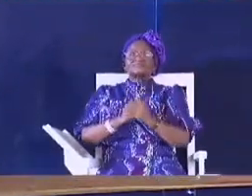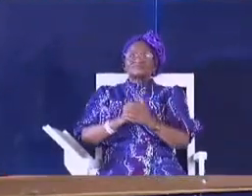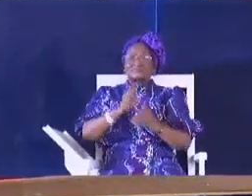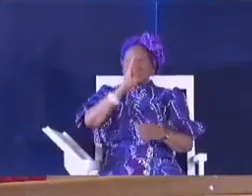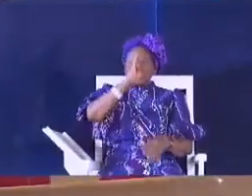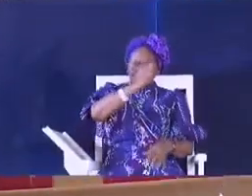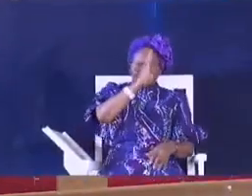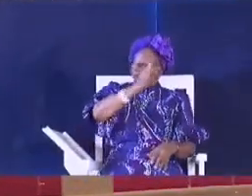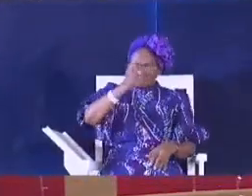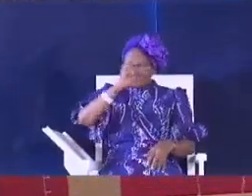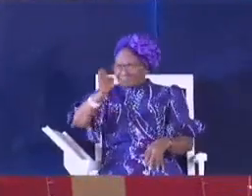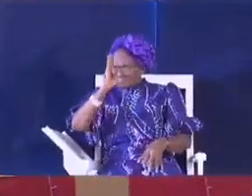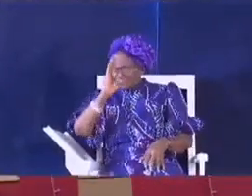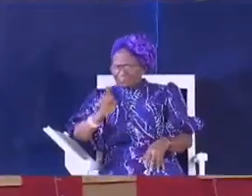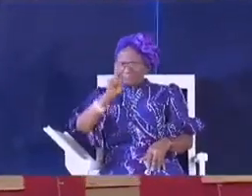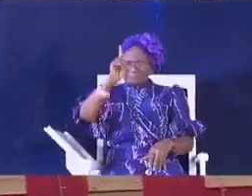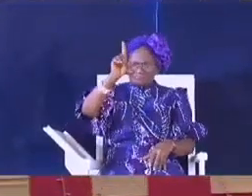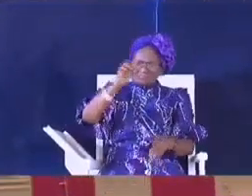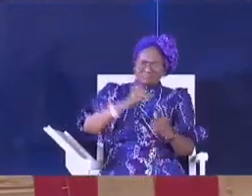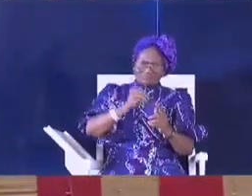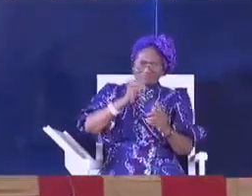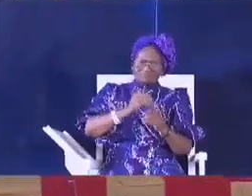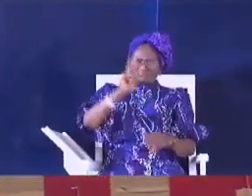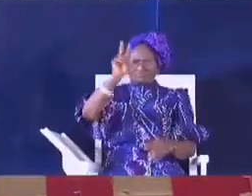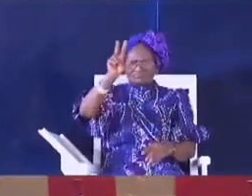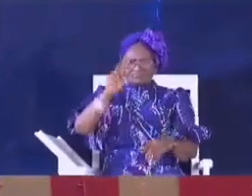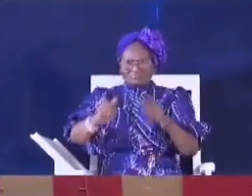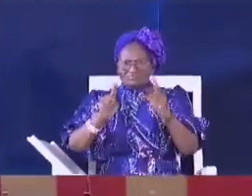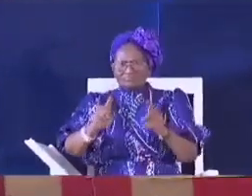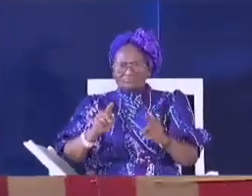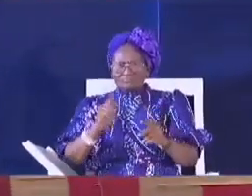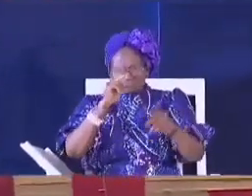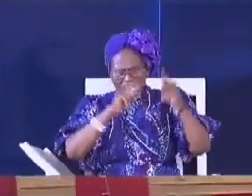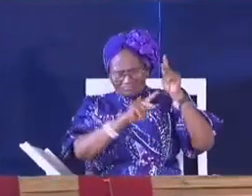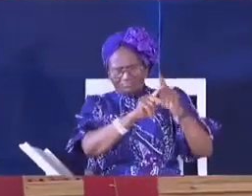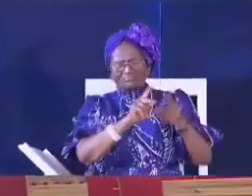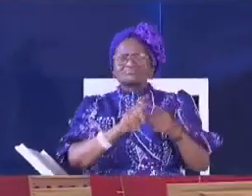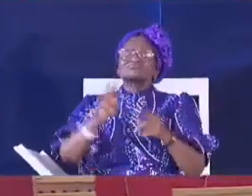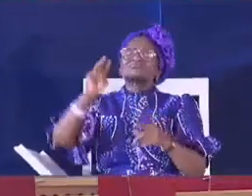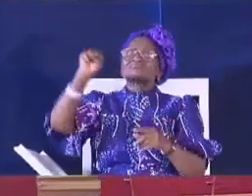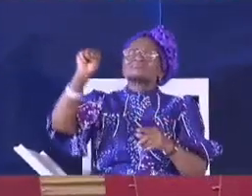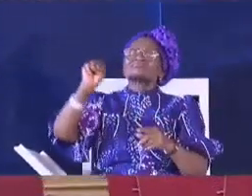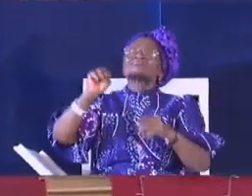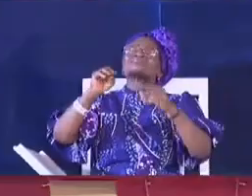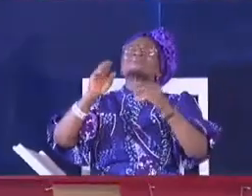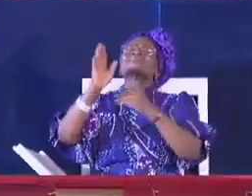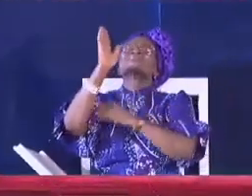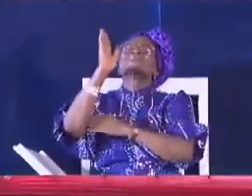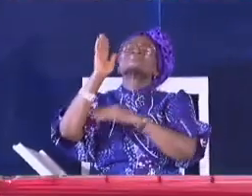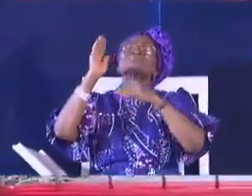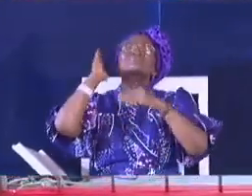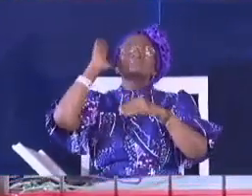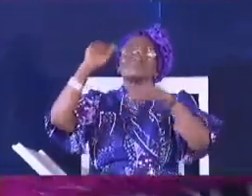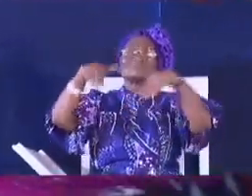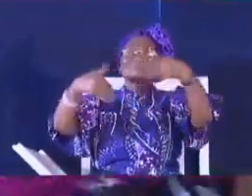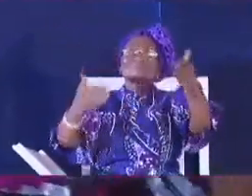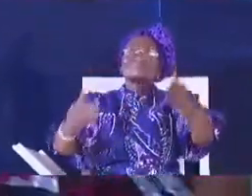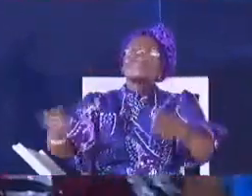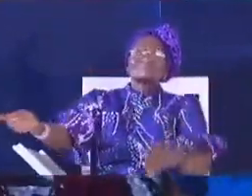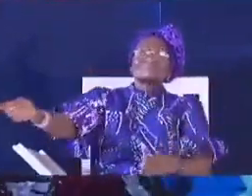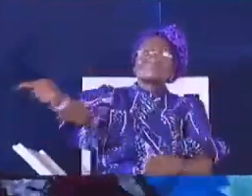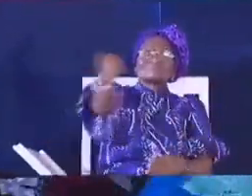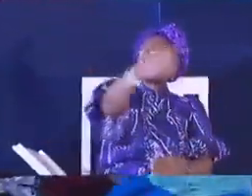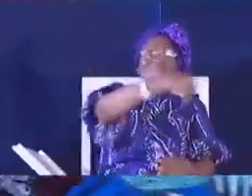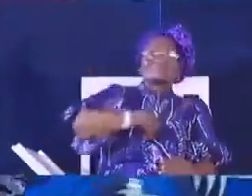Shake hands with one or two people and prophesy to them. God will give you the best tonight.